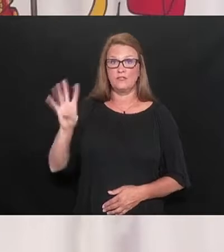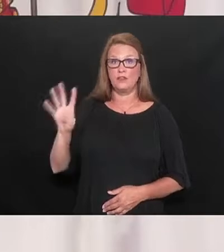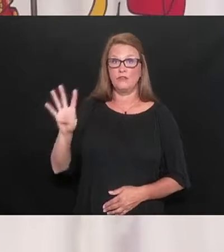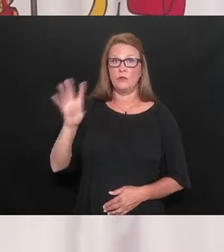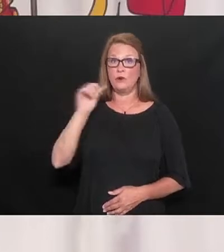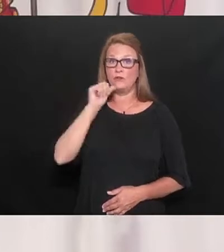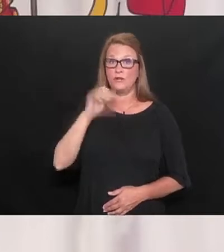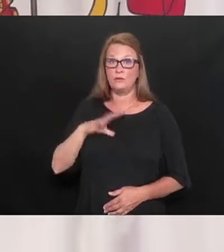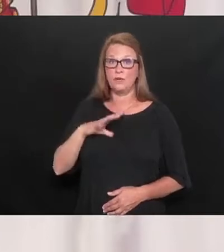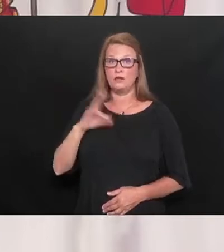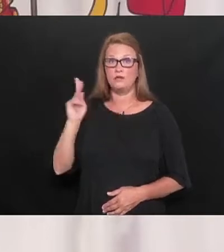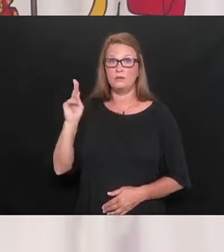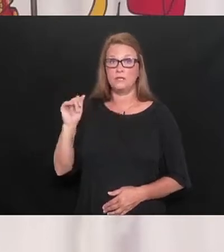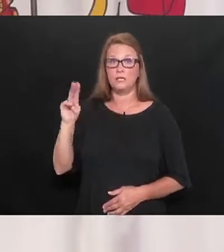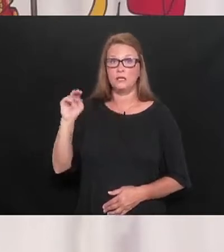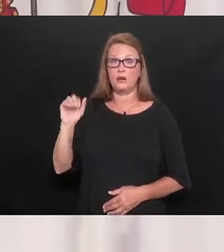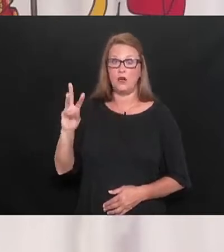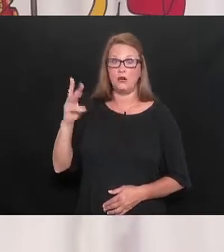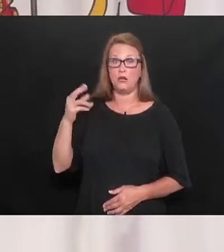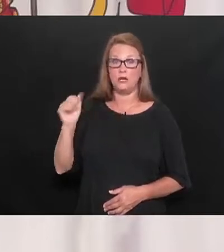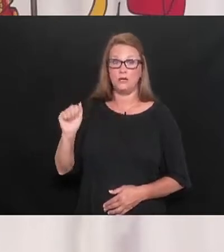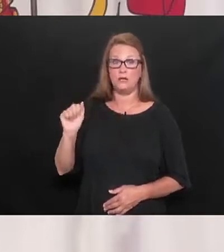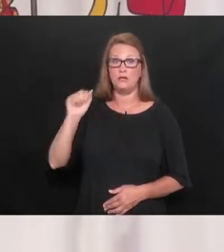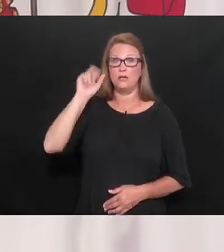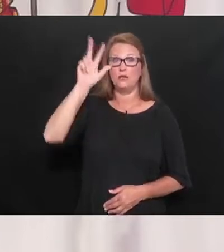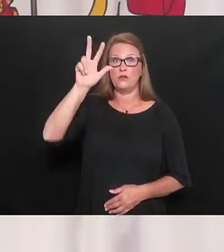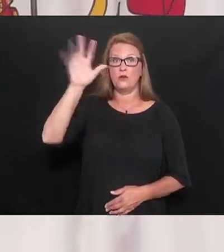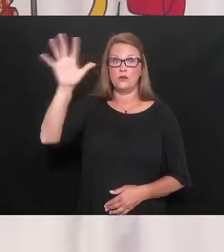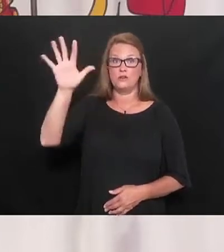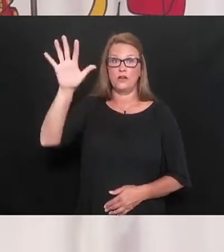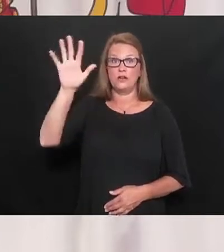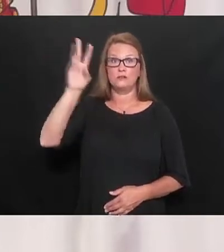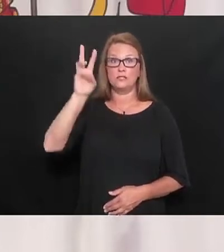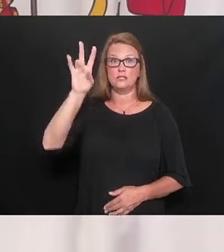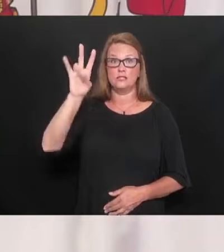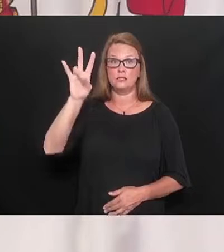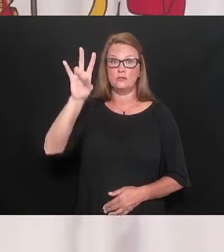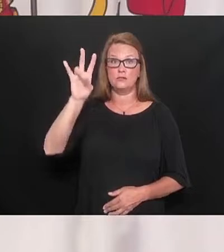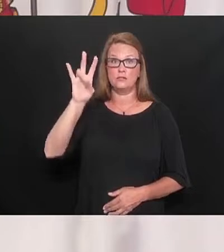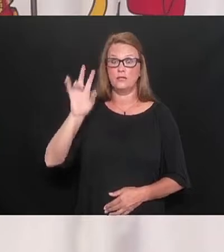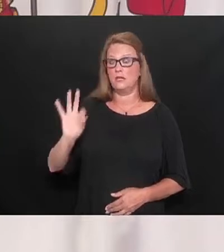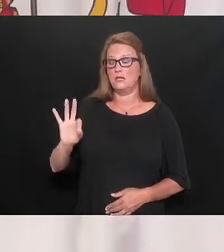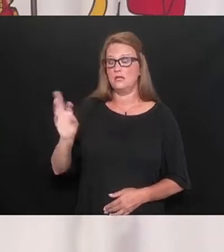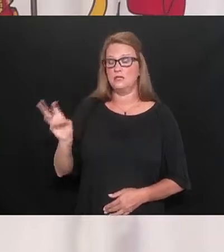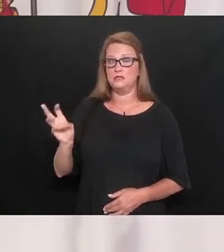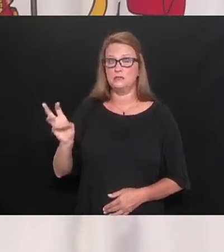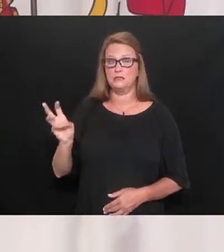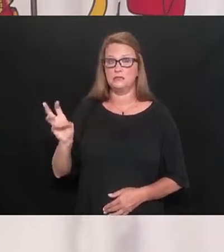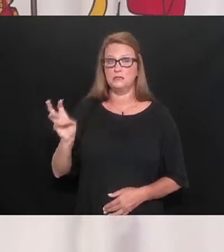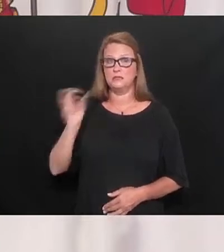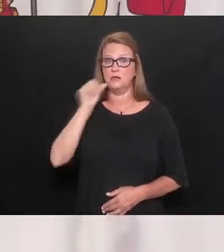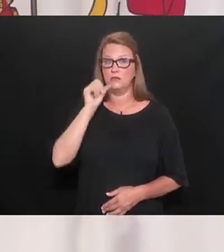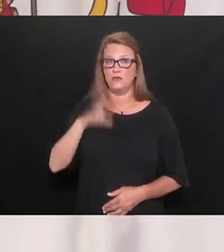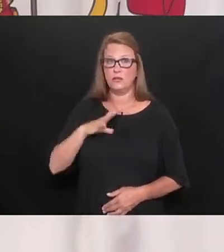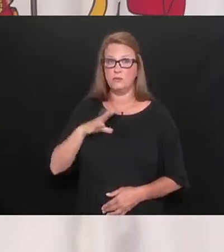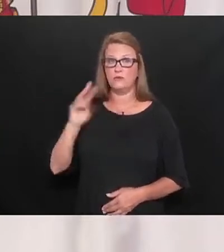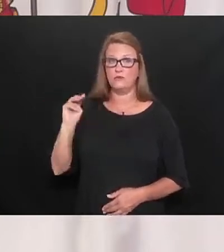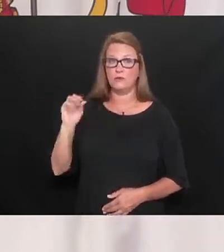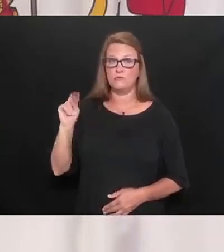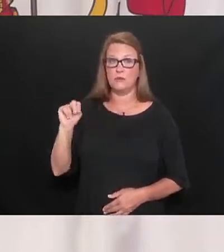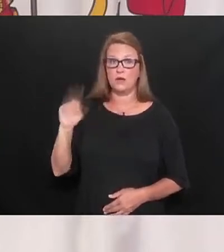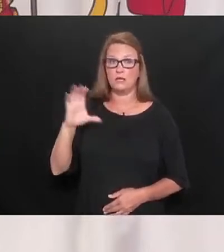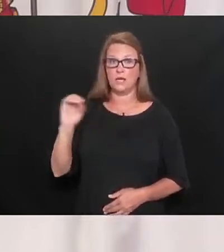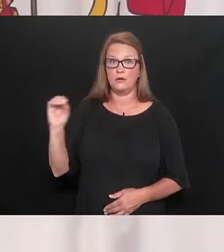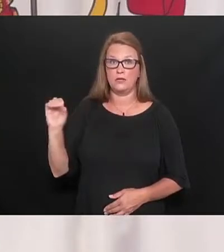74-year-old female from Kanawha County. The 3,567th death, a 96-year-old female from Monongahela